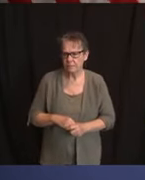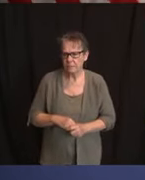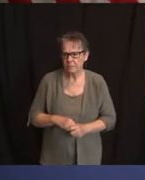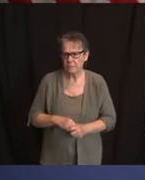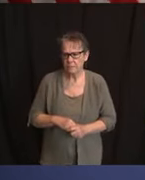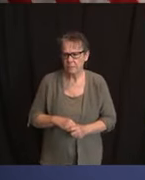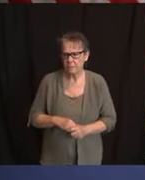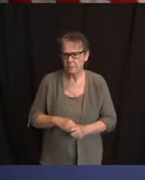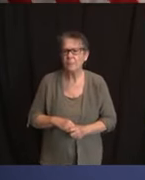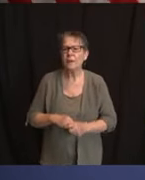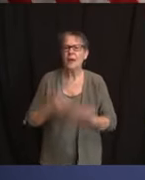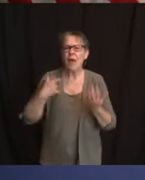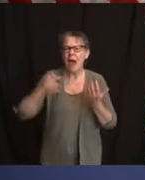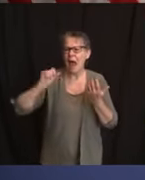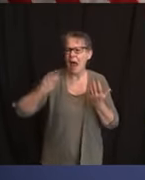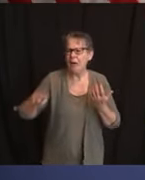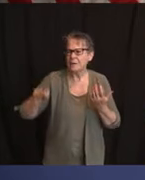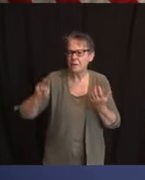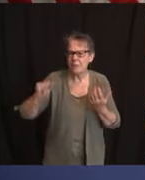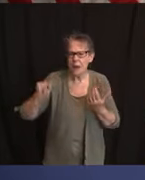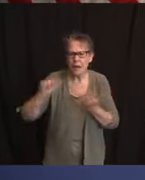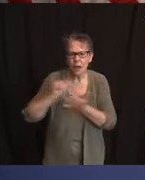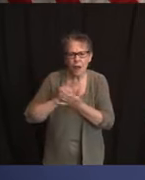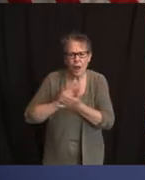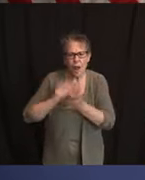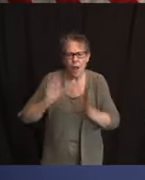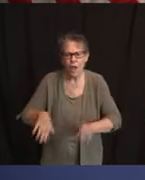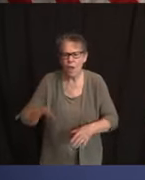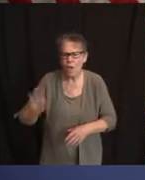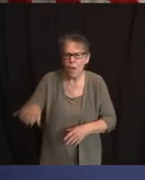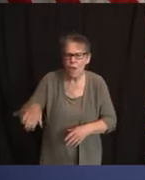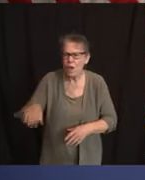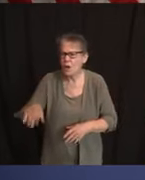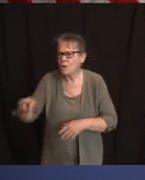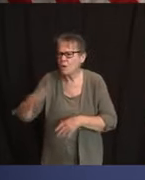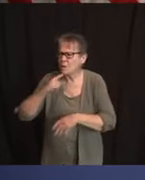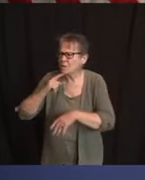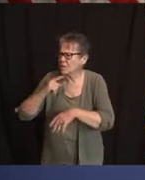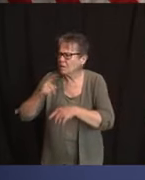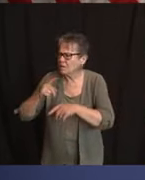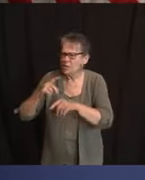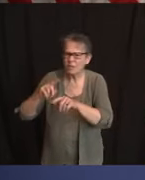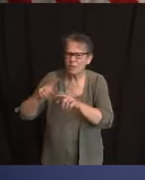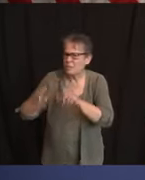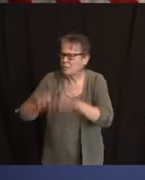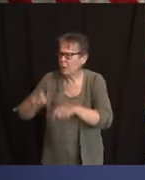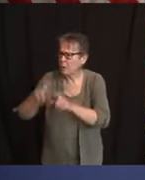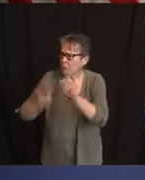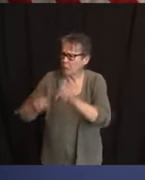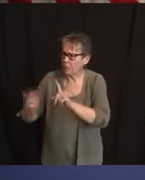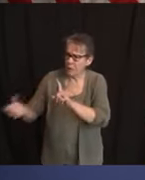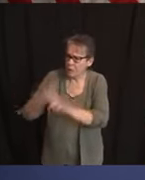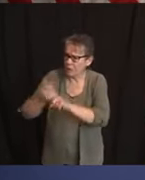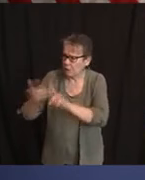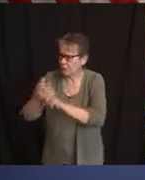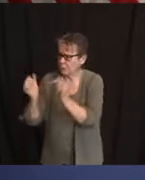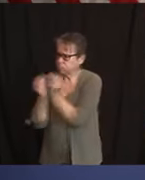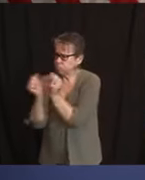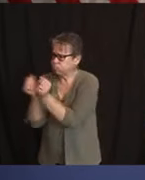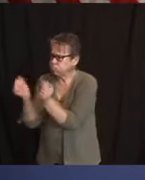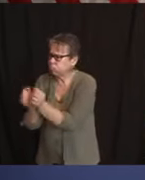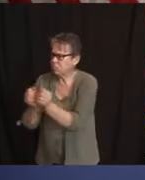summoned, have they, any of them made their way through the courts? Pat might have a better idea, or we can get law and public safety